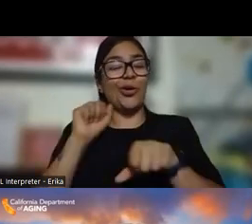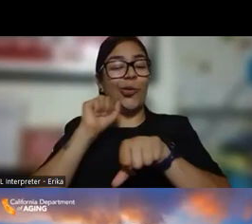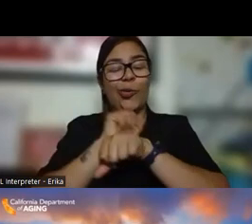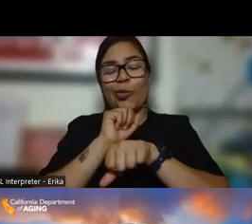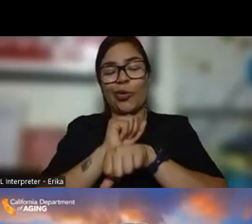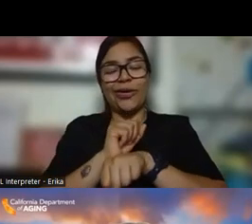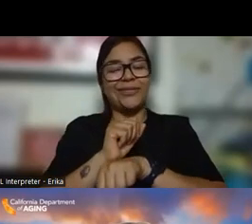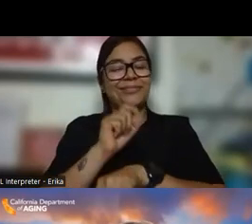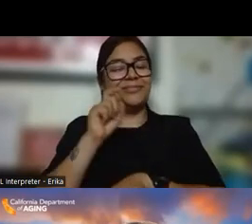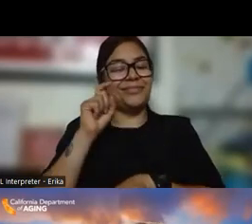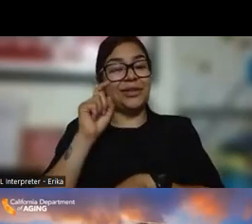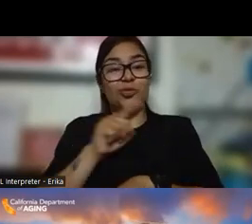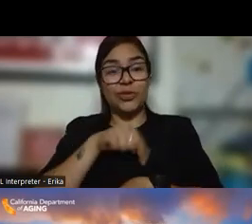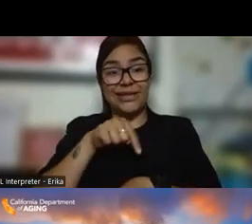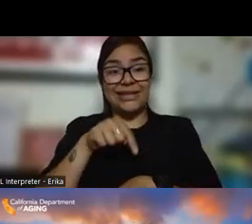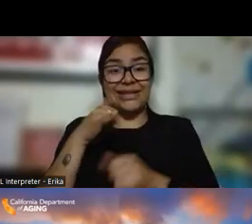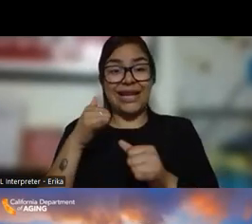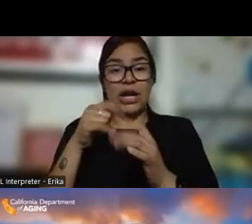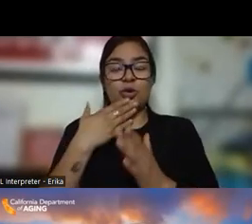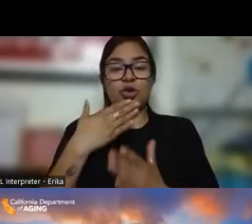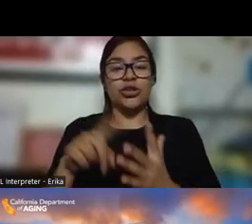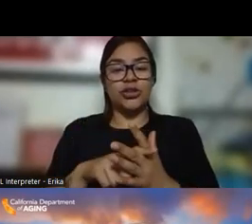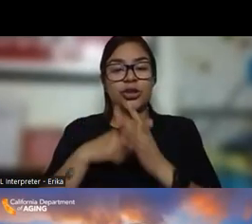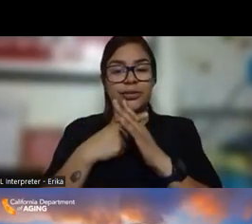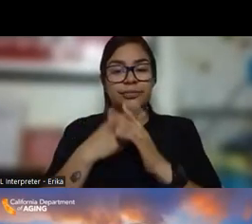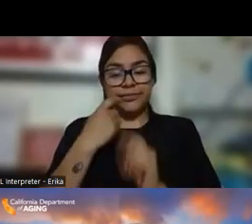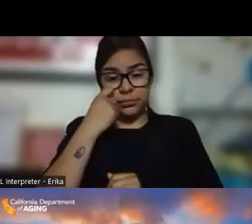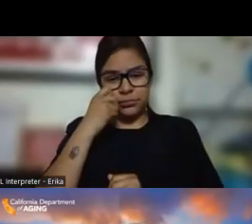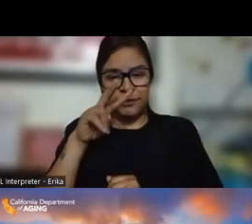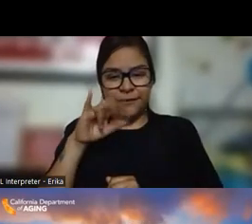really great start. Vince.